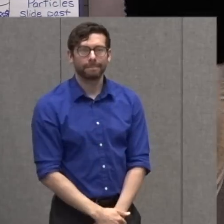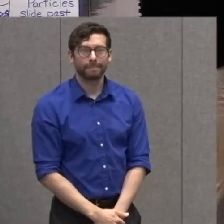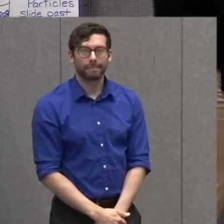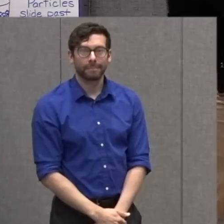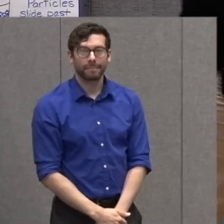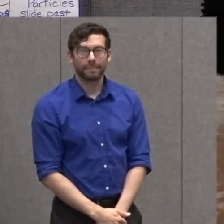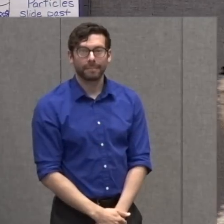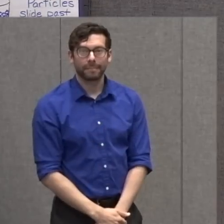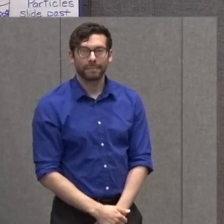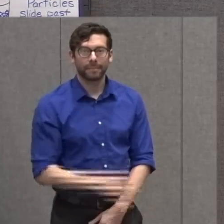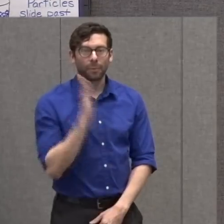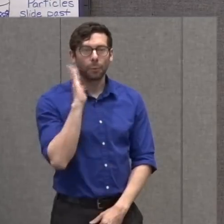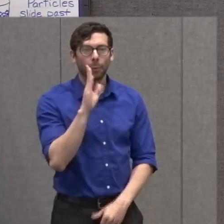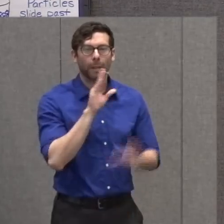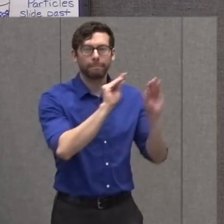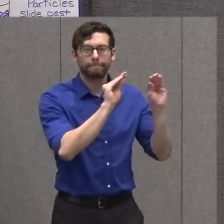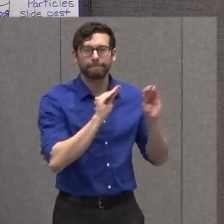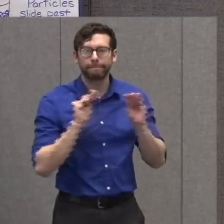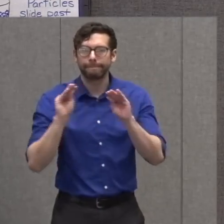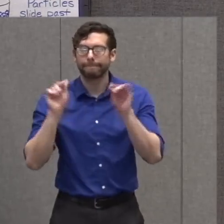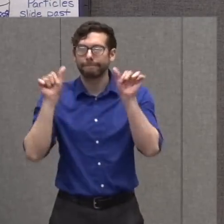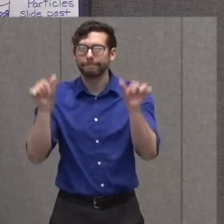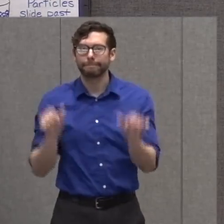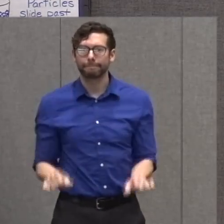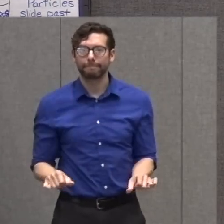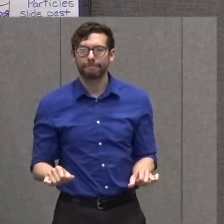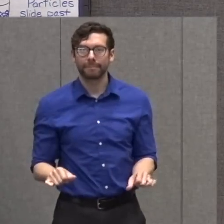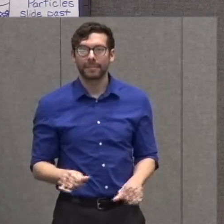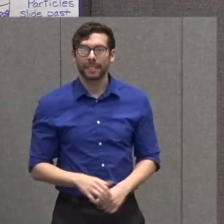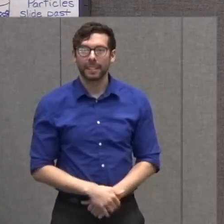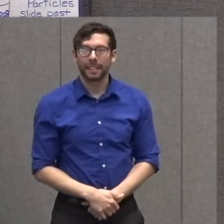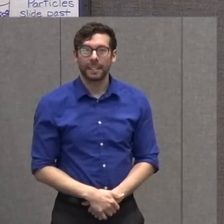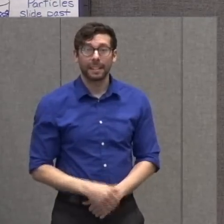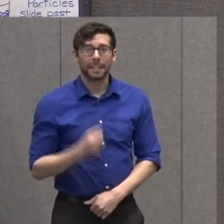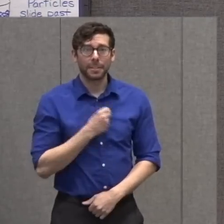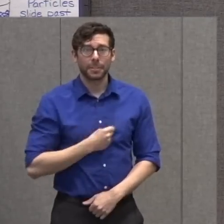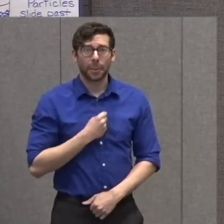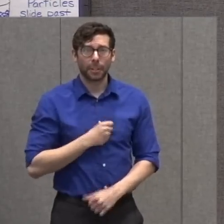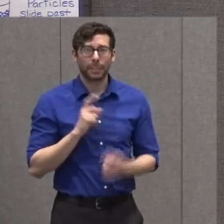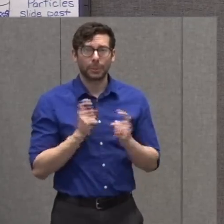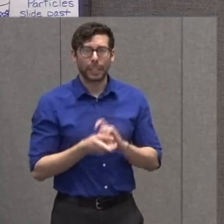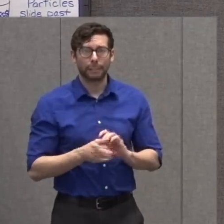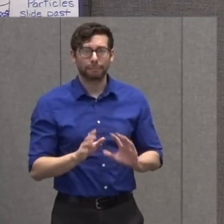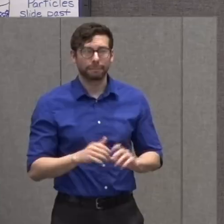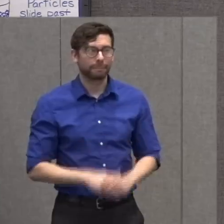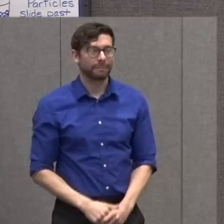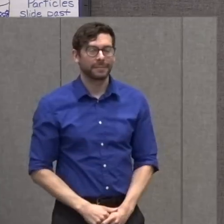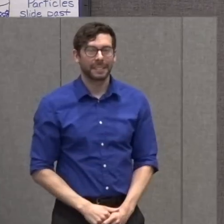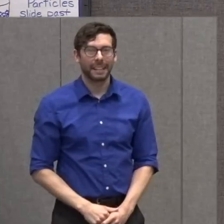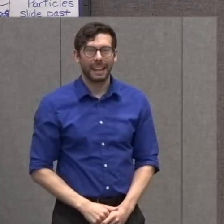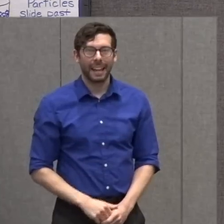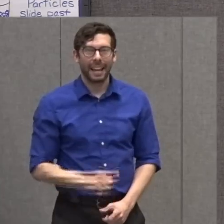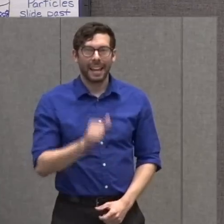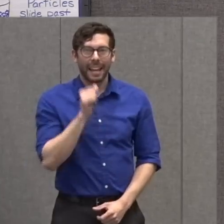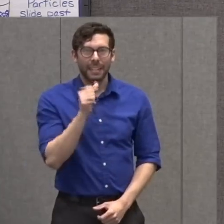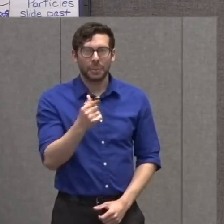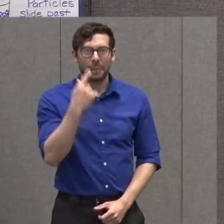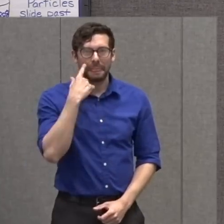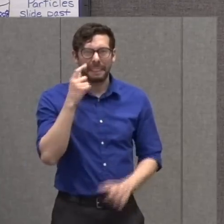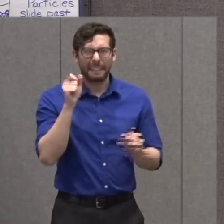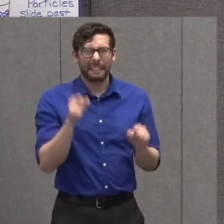put it back over here. I'm sorry for that change, but I didn't think I could write on that bulletin